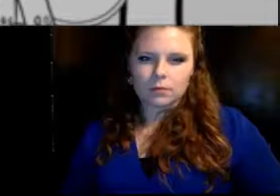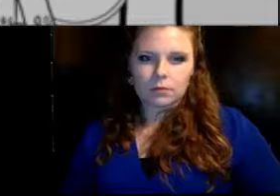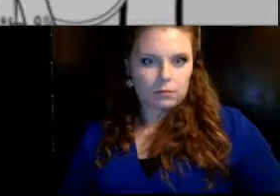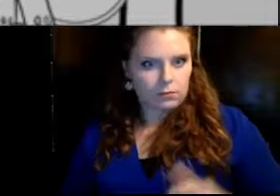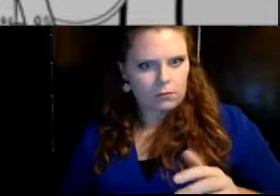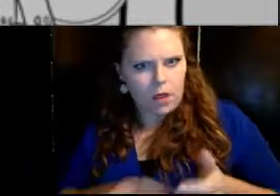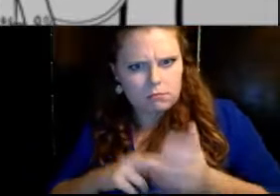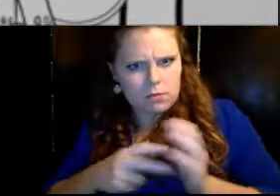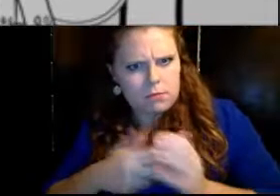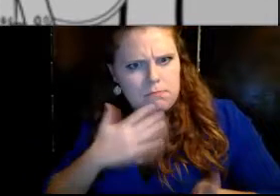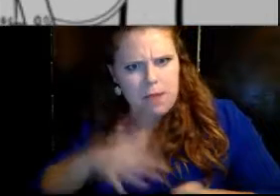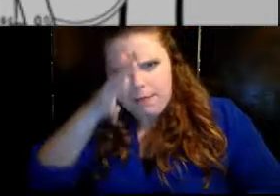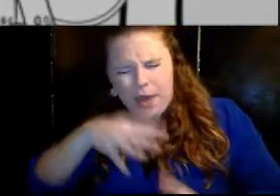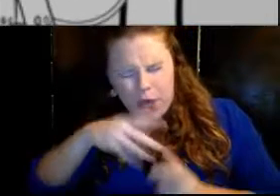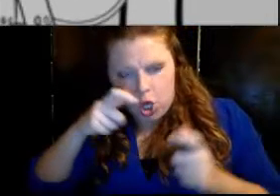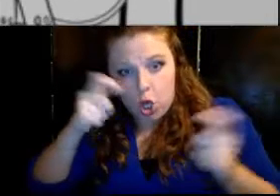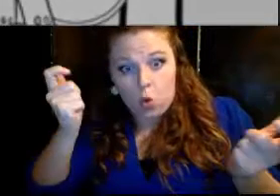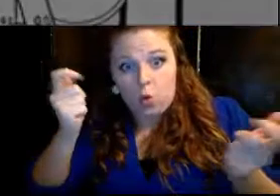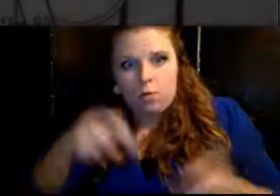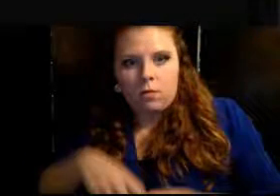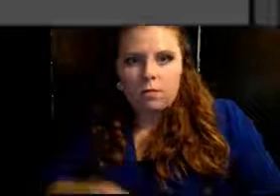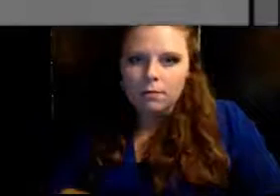Well, that makes our bad guy huge.